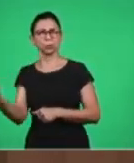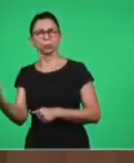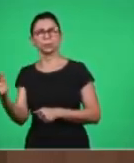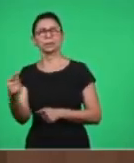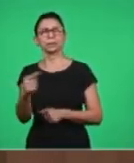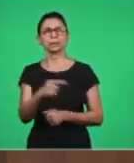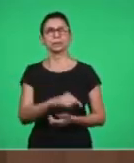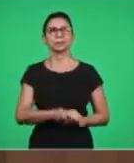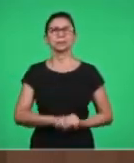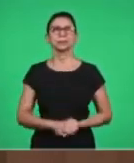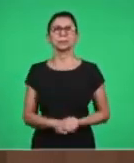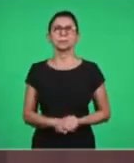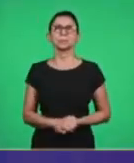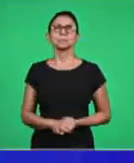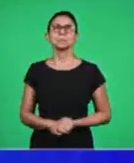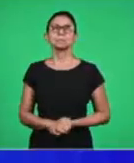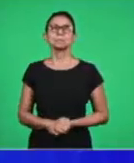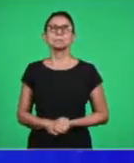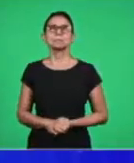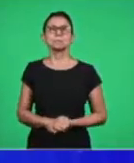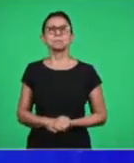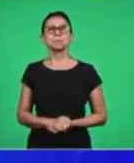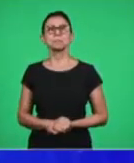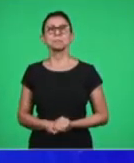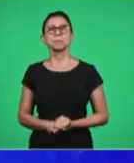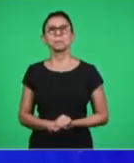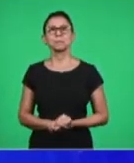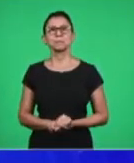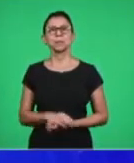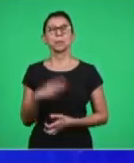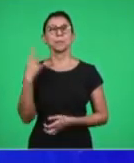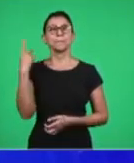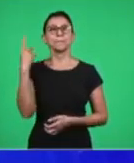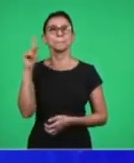we had a city, Ciudad del Este, in Paraguay.